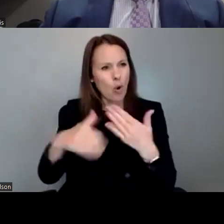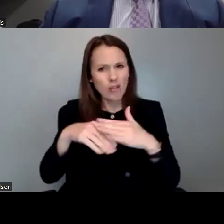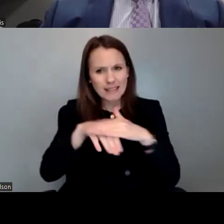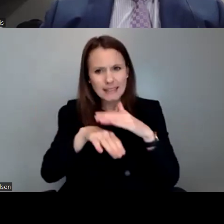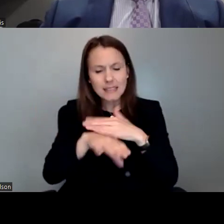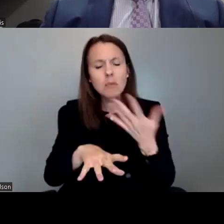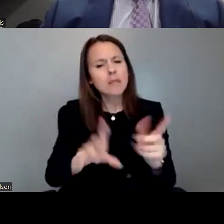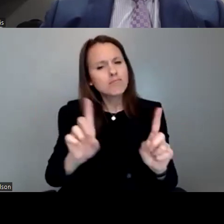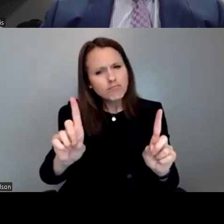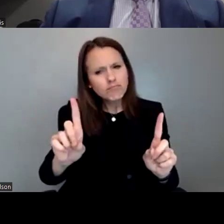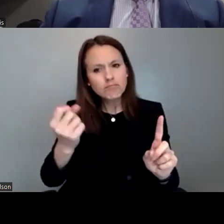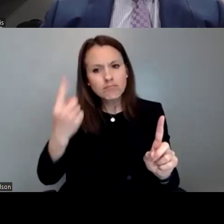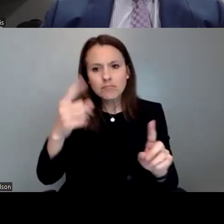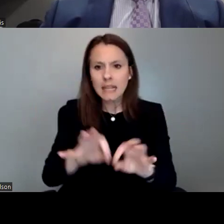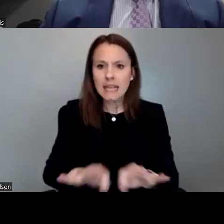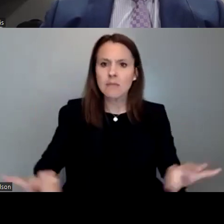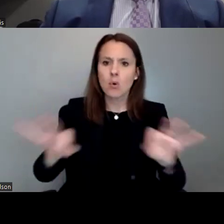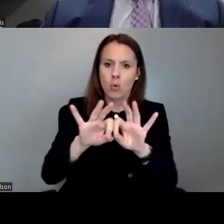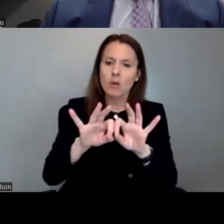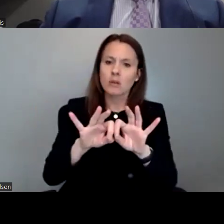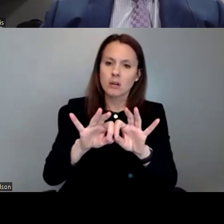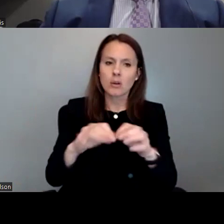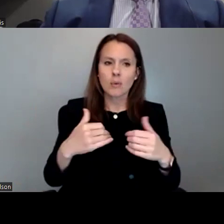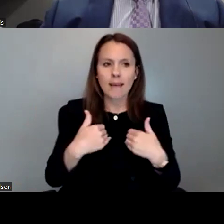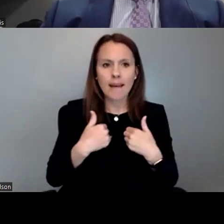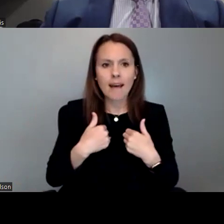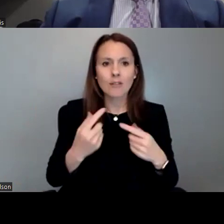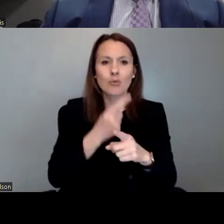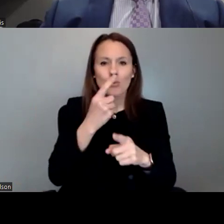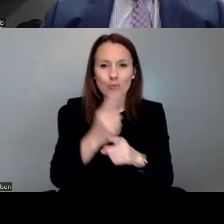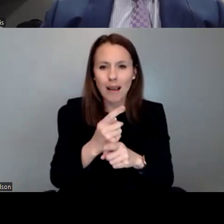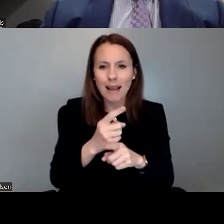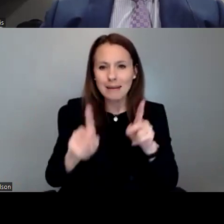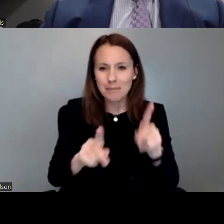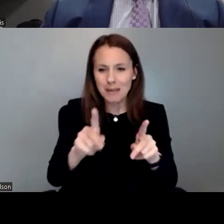very important that we have the right people that